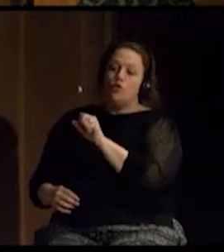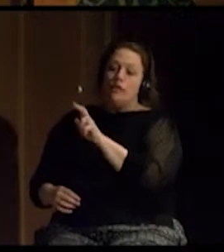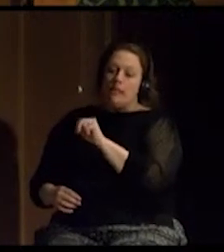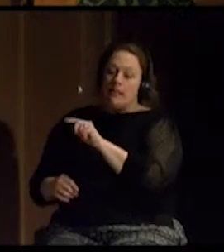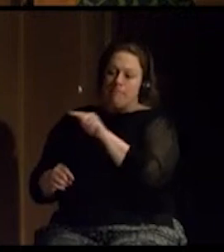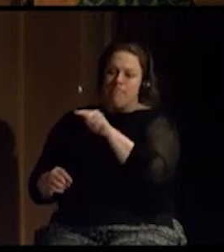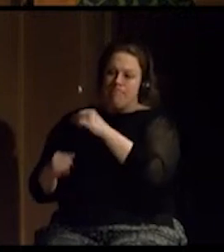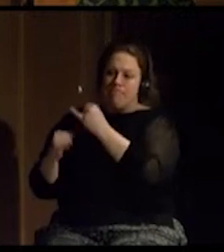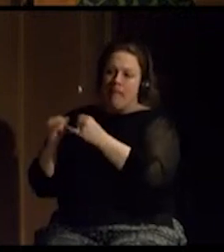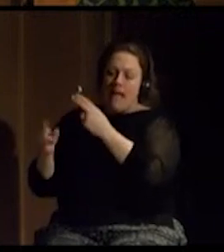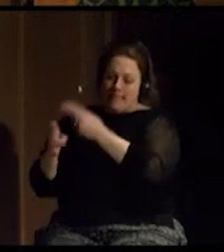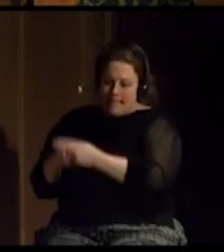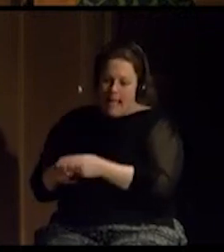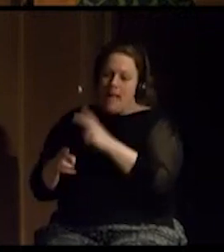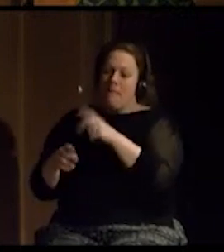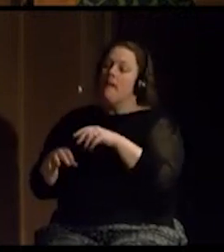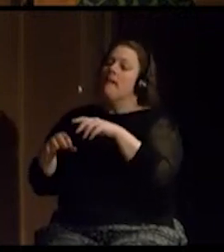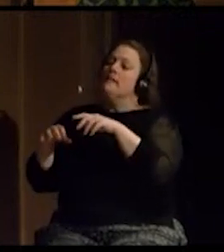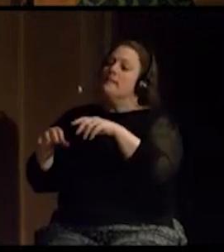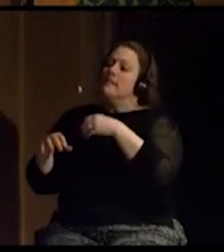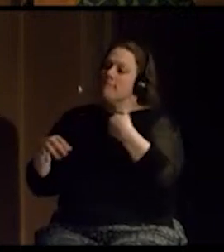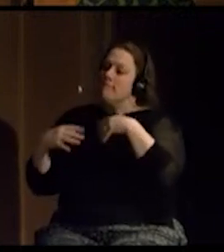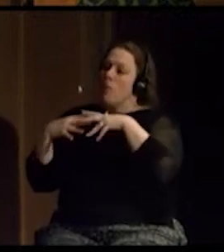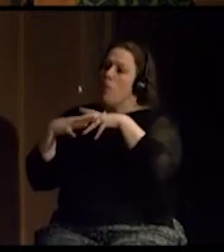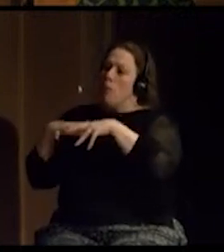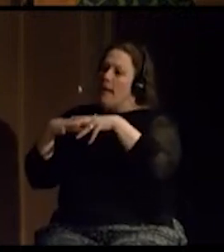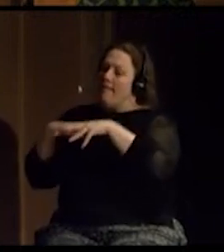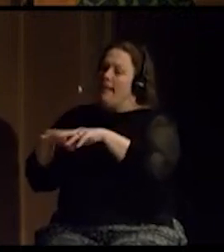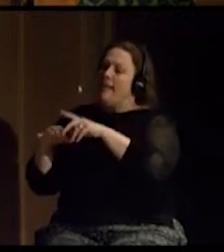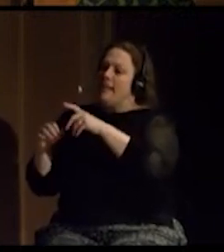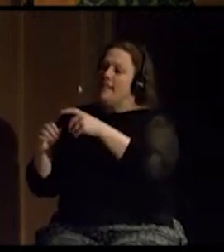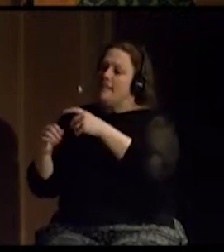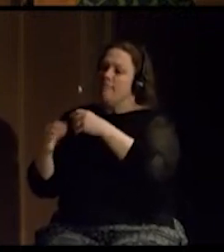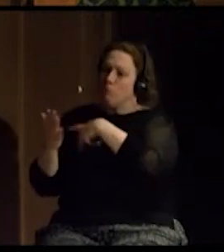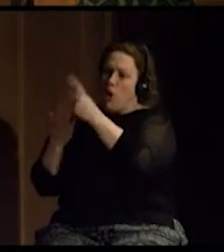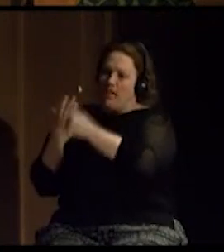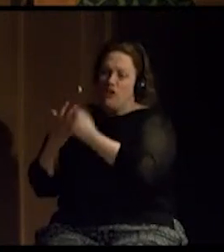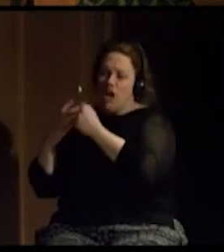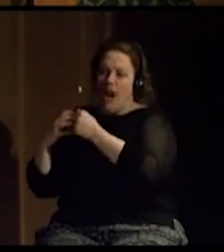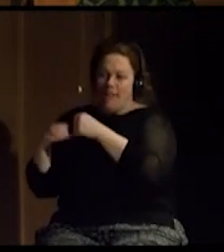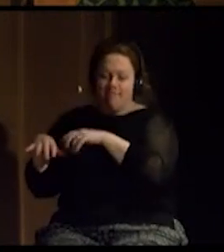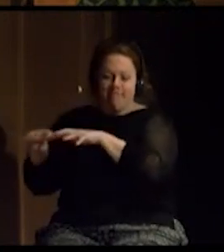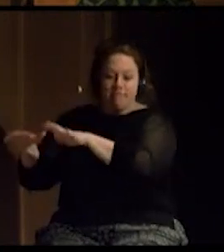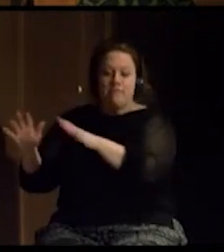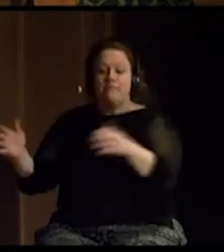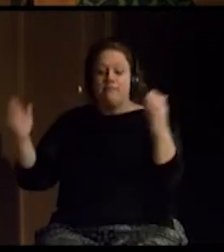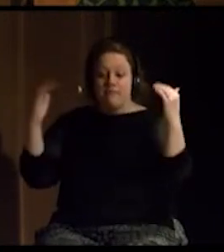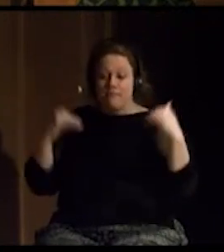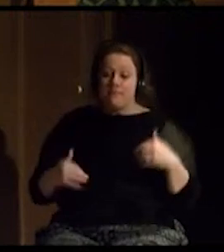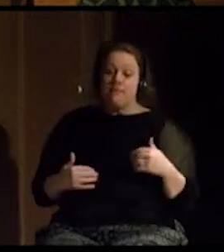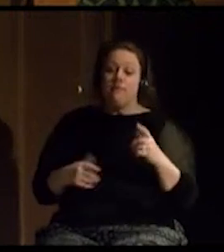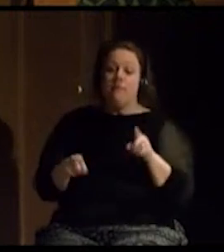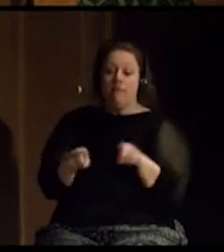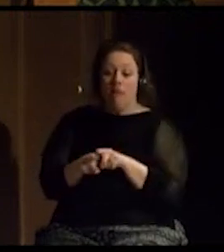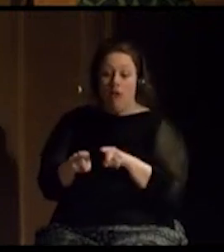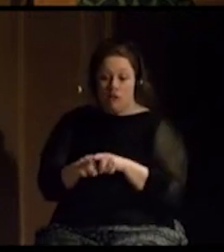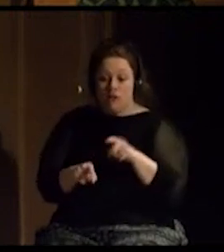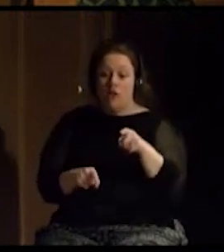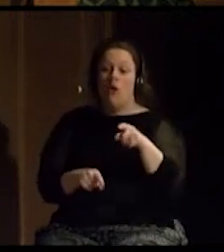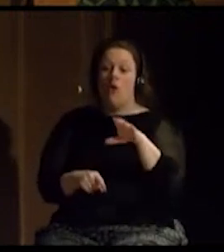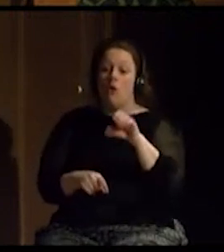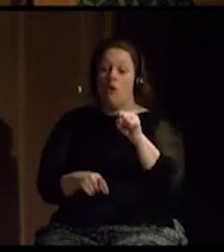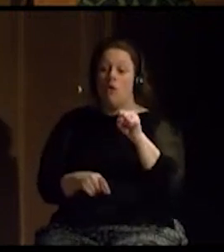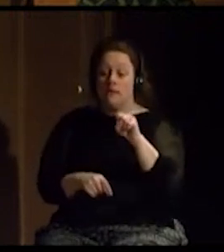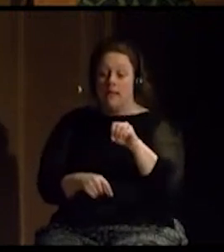Coast Salish Consortium is very busy with all sorts of projects sharing the knowledge of the woolly dog and Coast Salish weaving, and one of